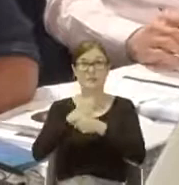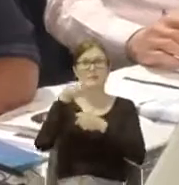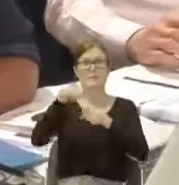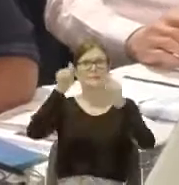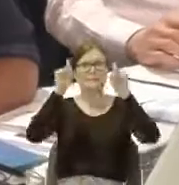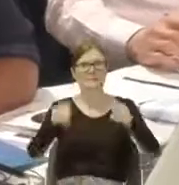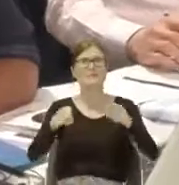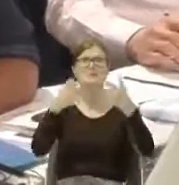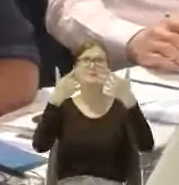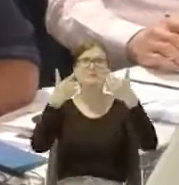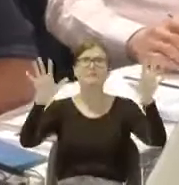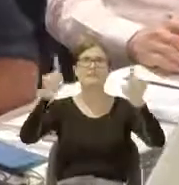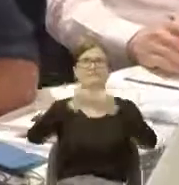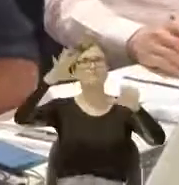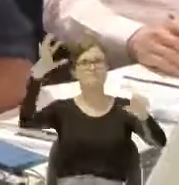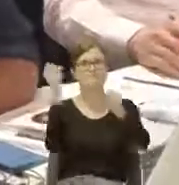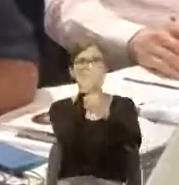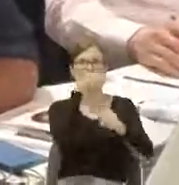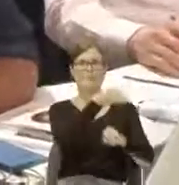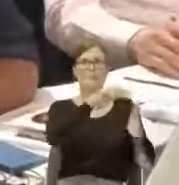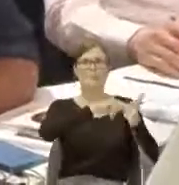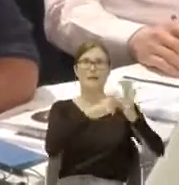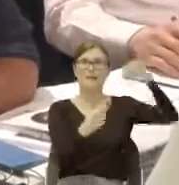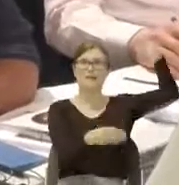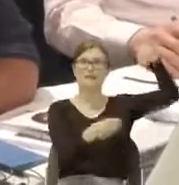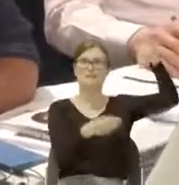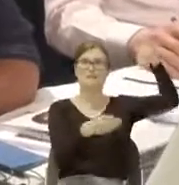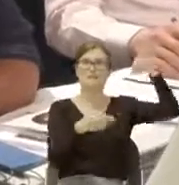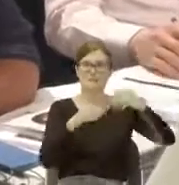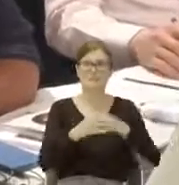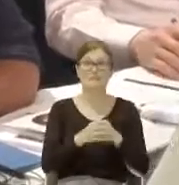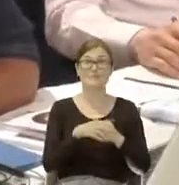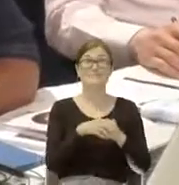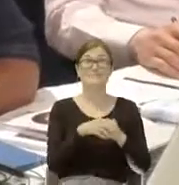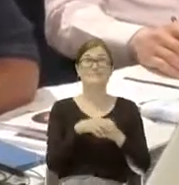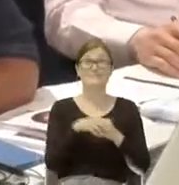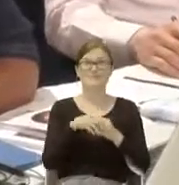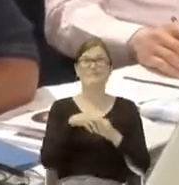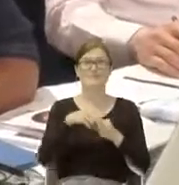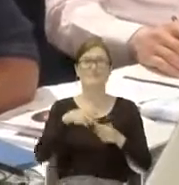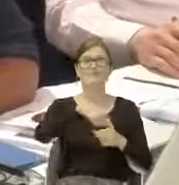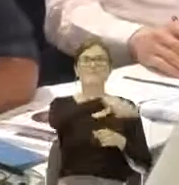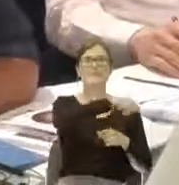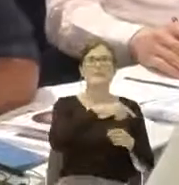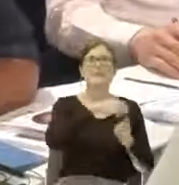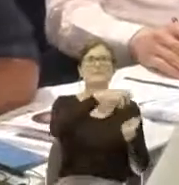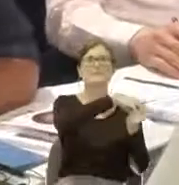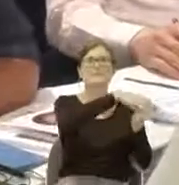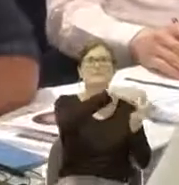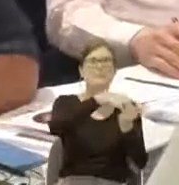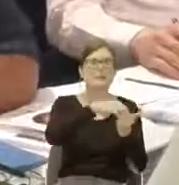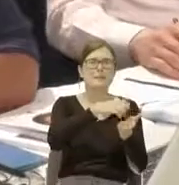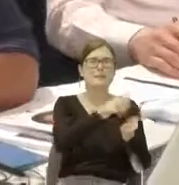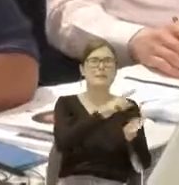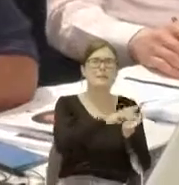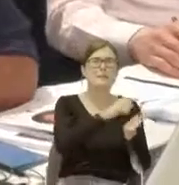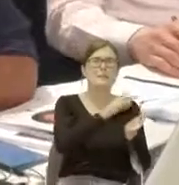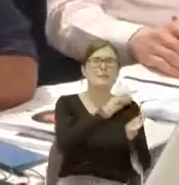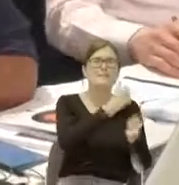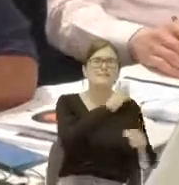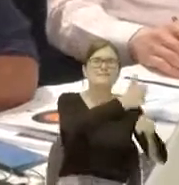regional governments and local governments in realizing the objectives of 2030, the new urban